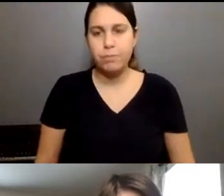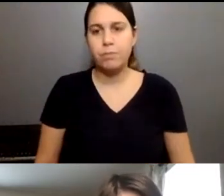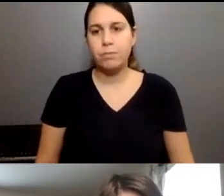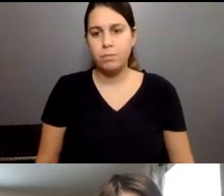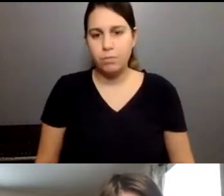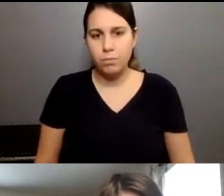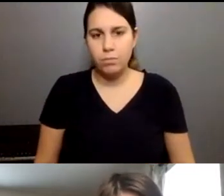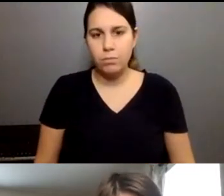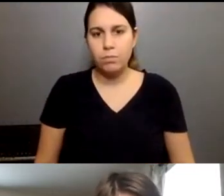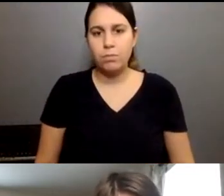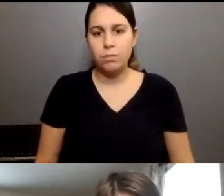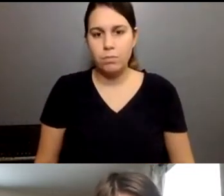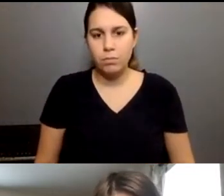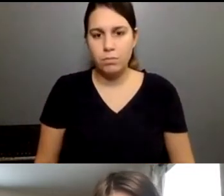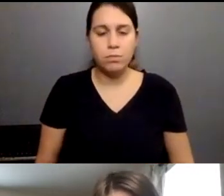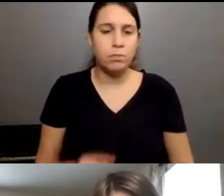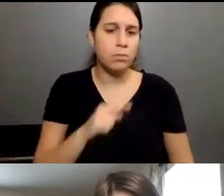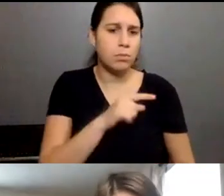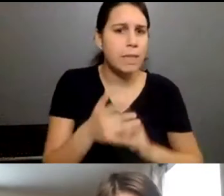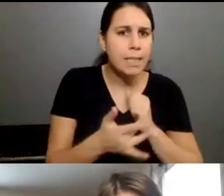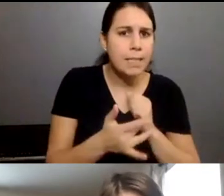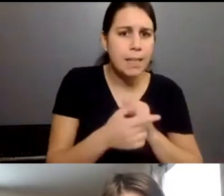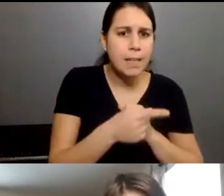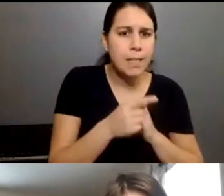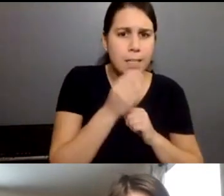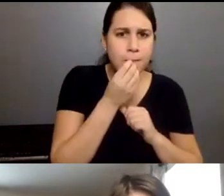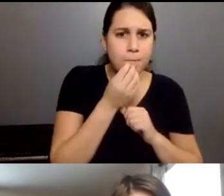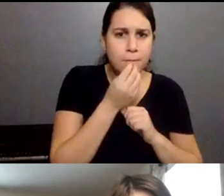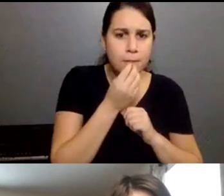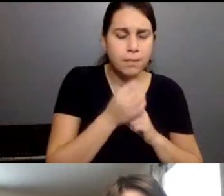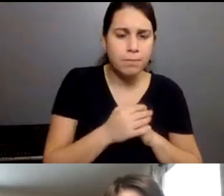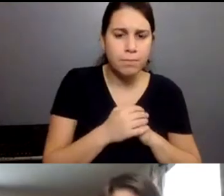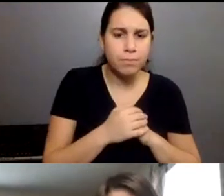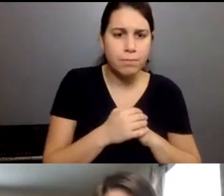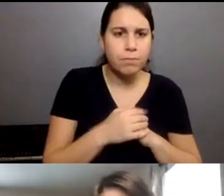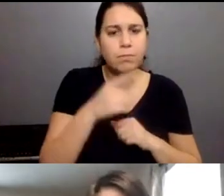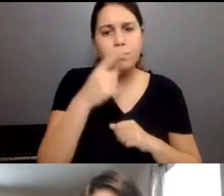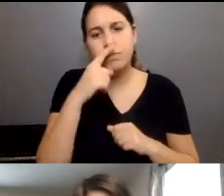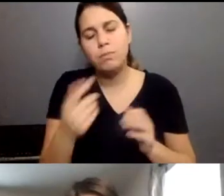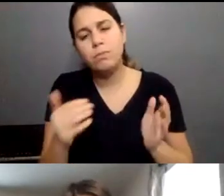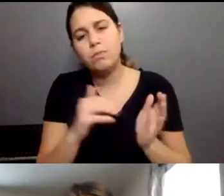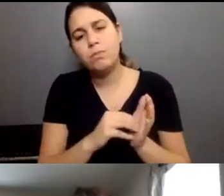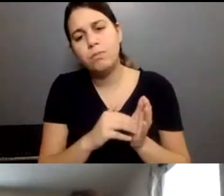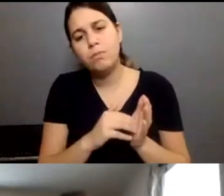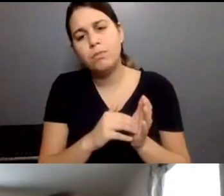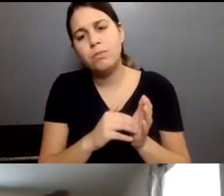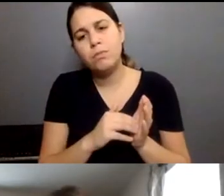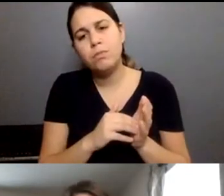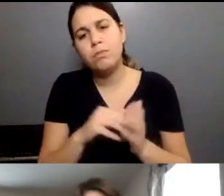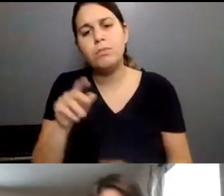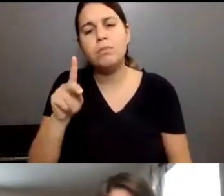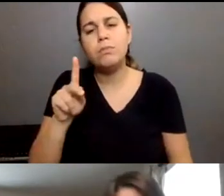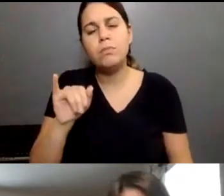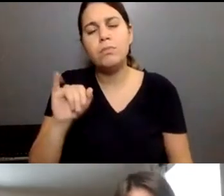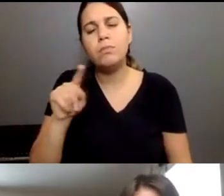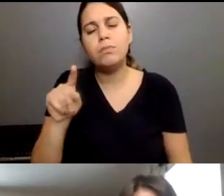And sometimes they say to say yes. Can you repeat that? And actually, Kizzy is saying